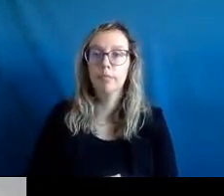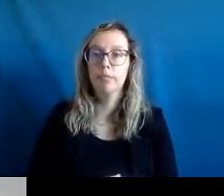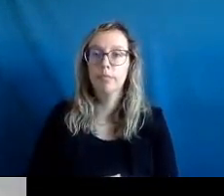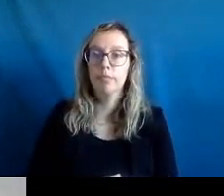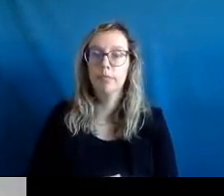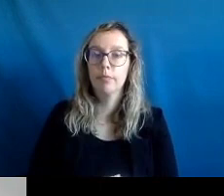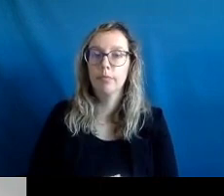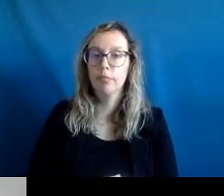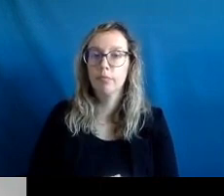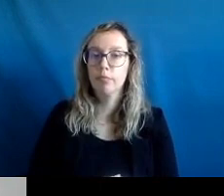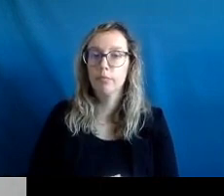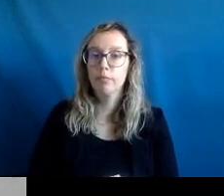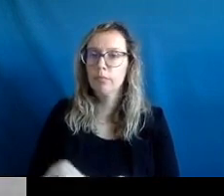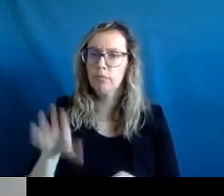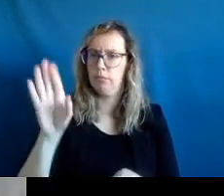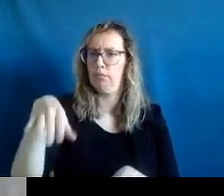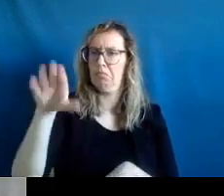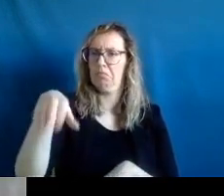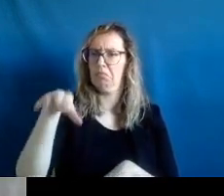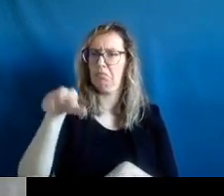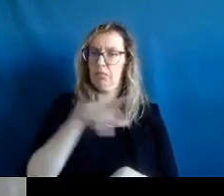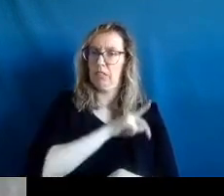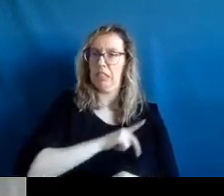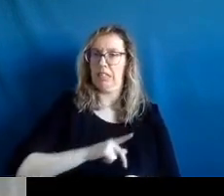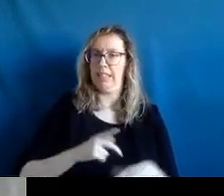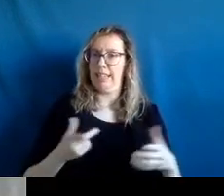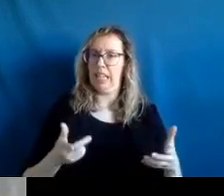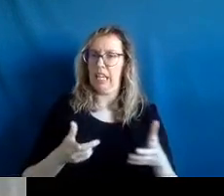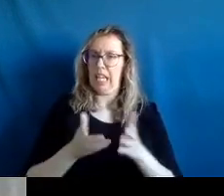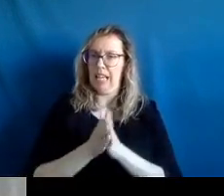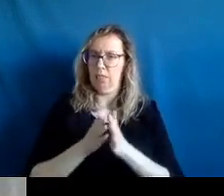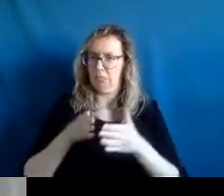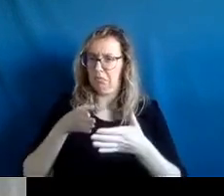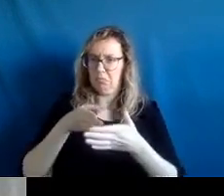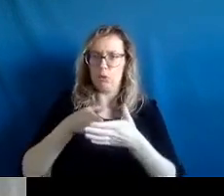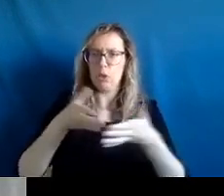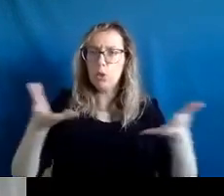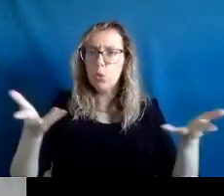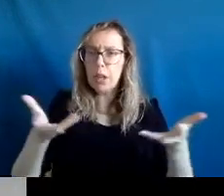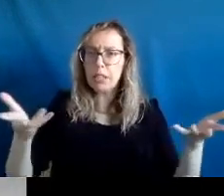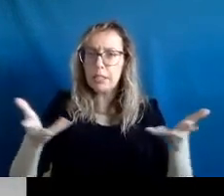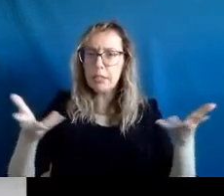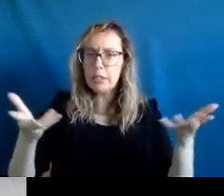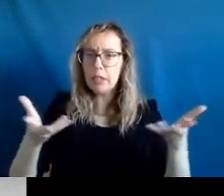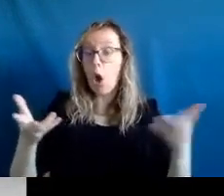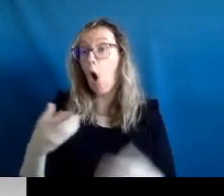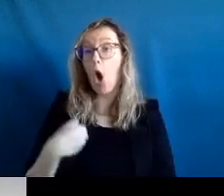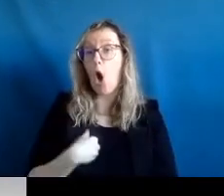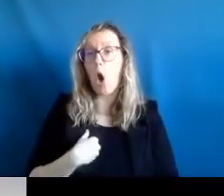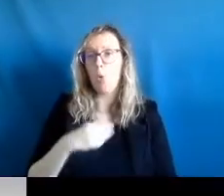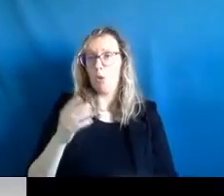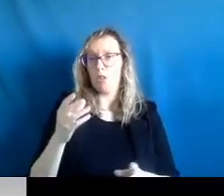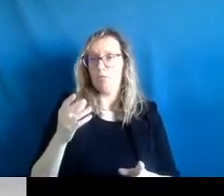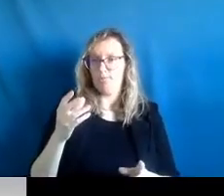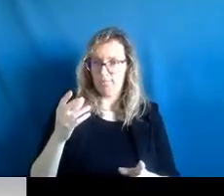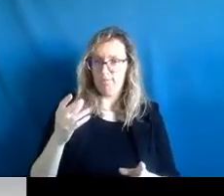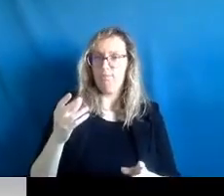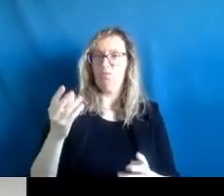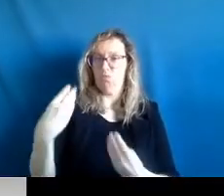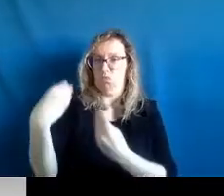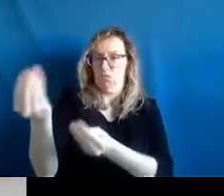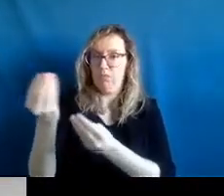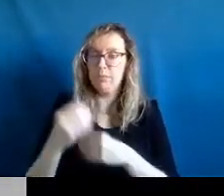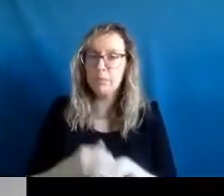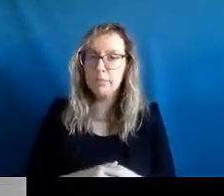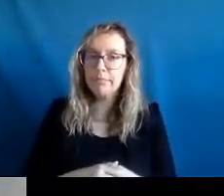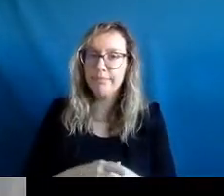do you bring against this man?" "If he had done nothing wrong, we wouldn't have handed him over to you." "Take him yourselves and judge him according to